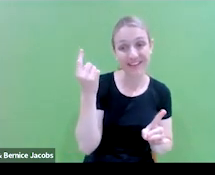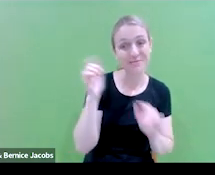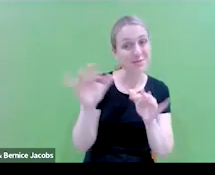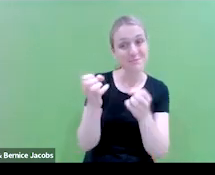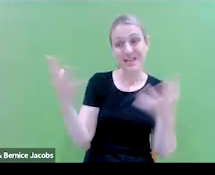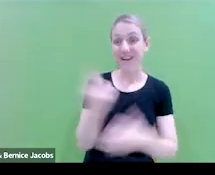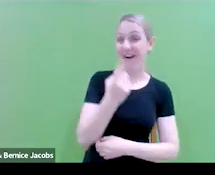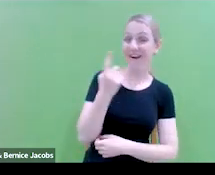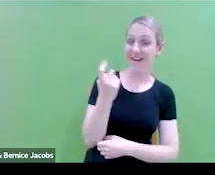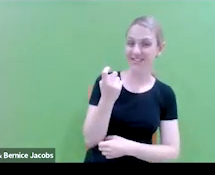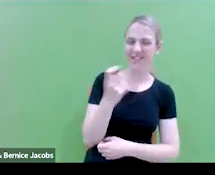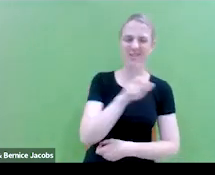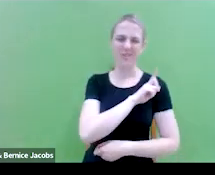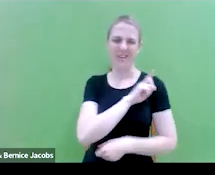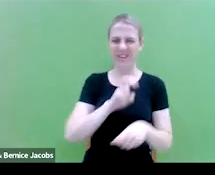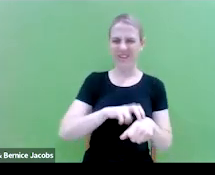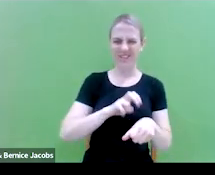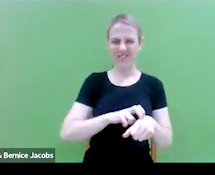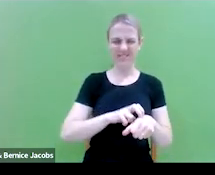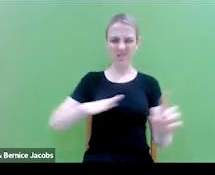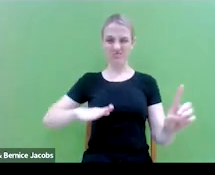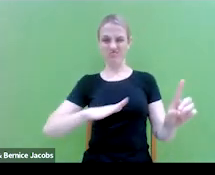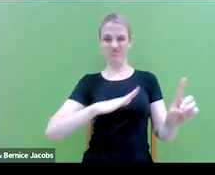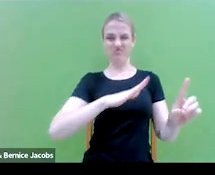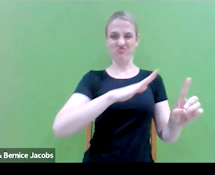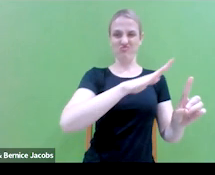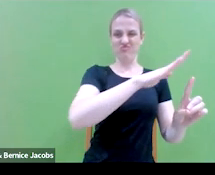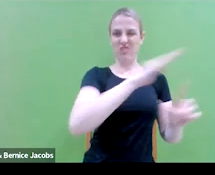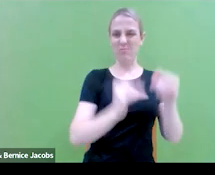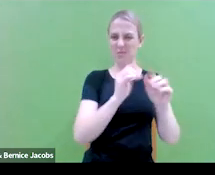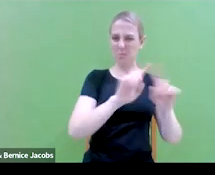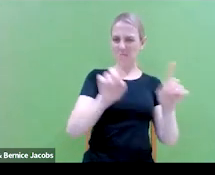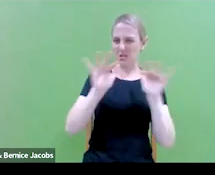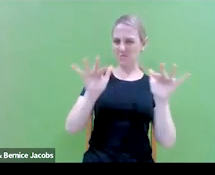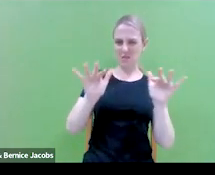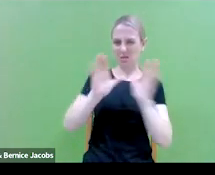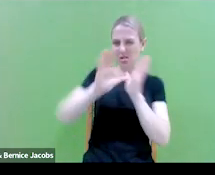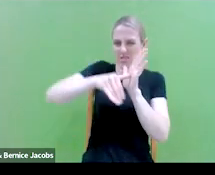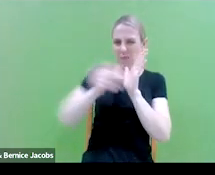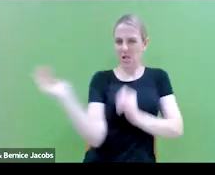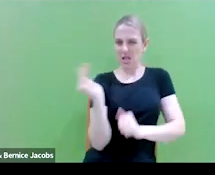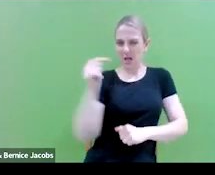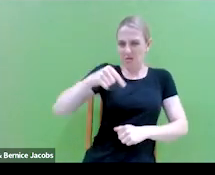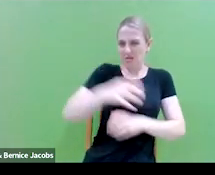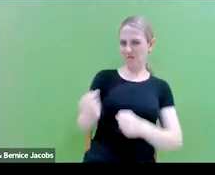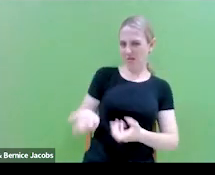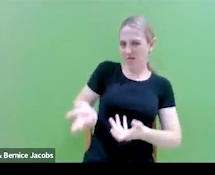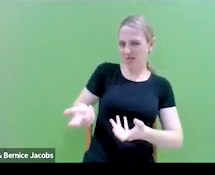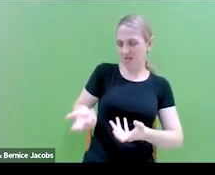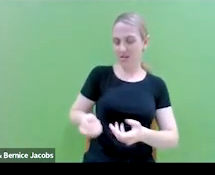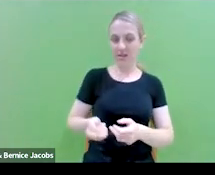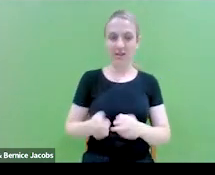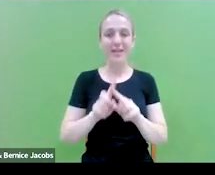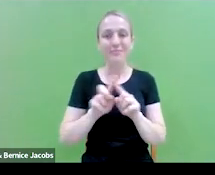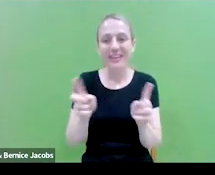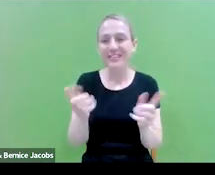oh, why do we need to build these ramps if I don't see people with disabilities using them? And so it's always a chicken and egg